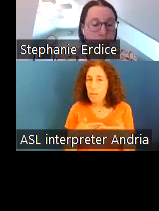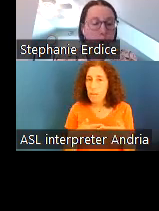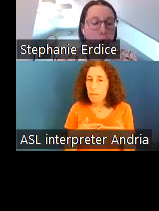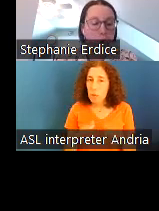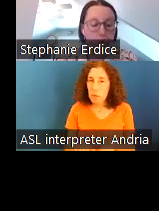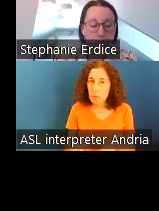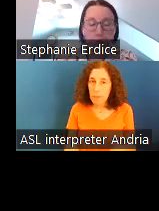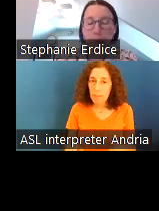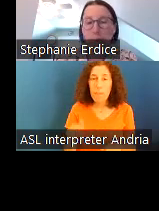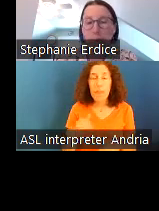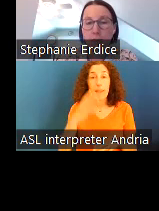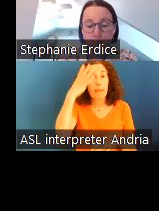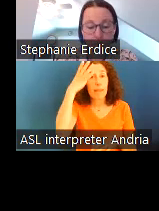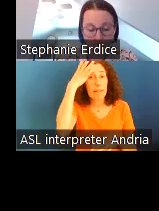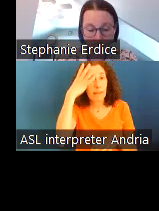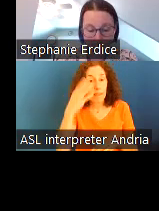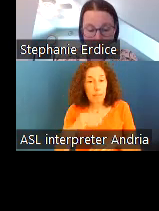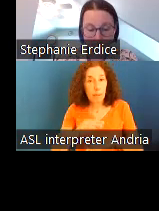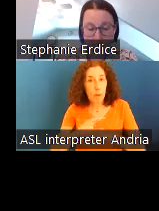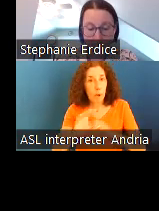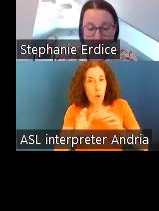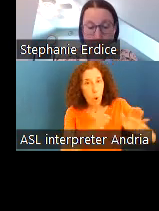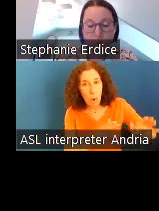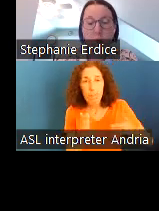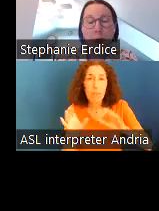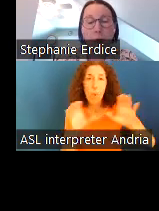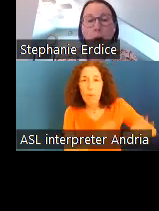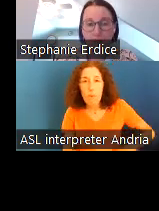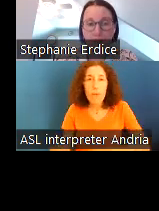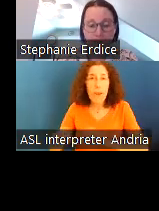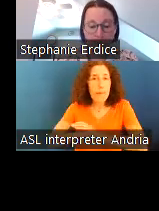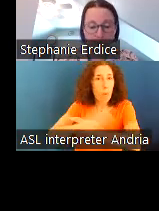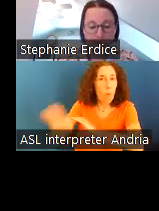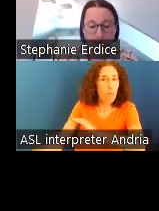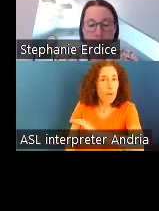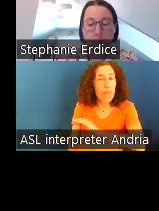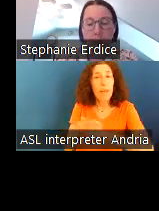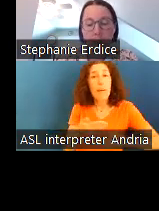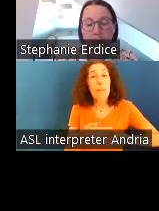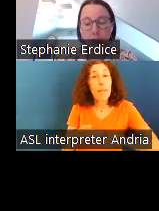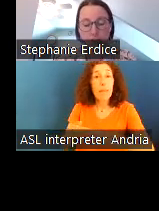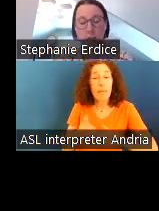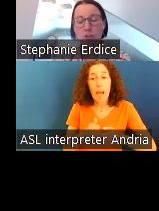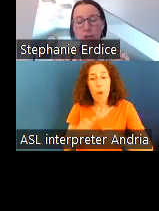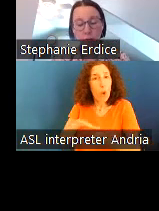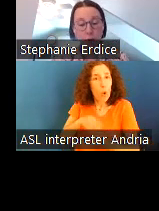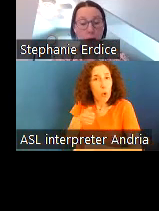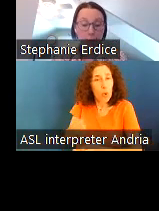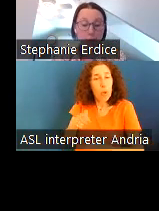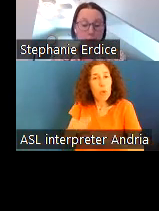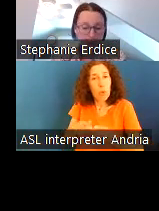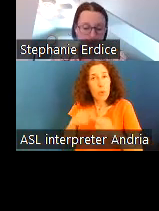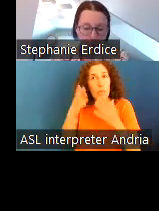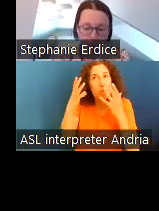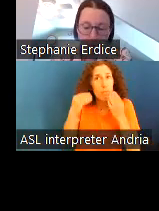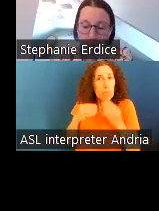out. We carry these self-soothing techniques with us throughout our lifetime, though, and they change and grow